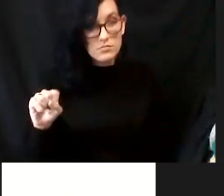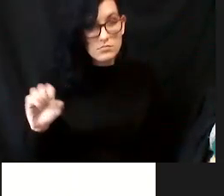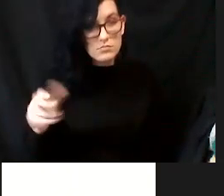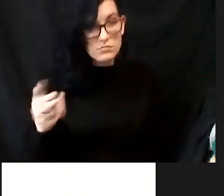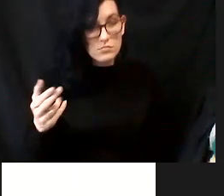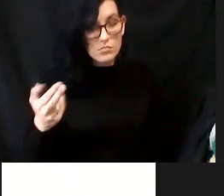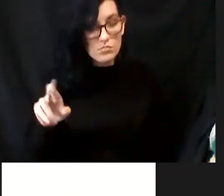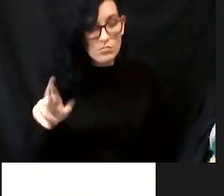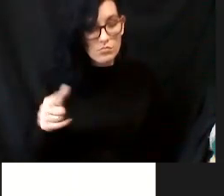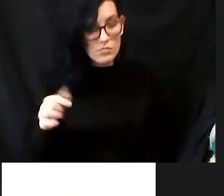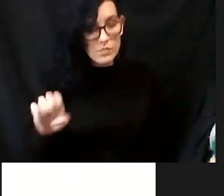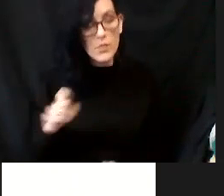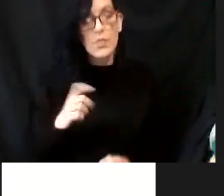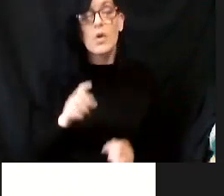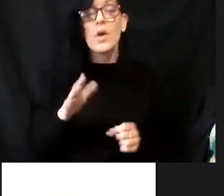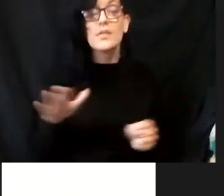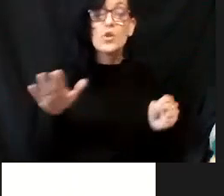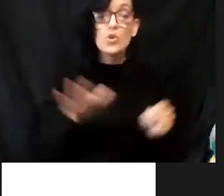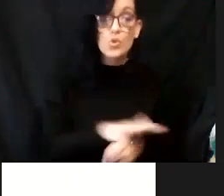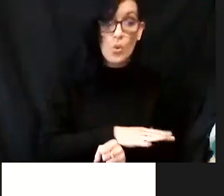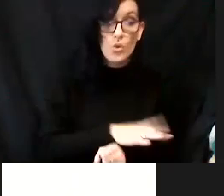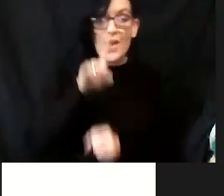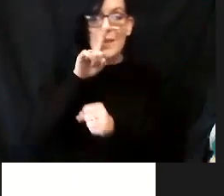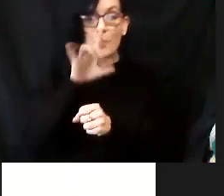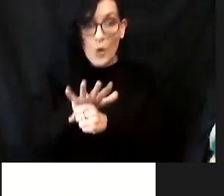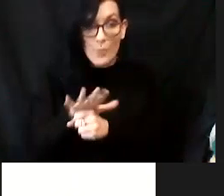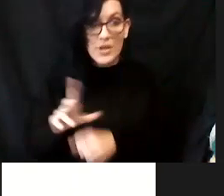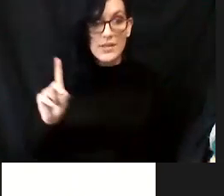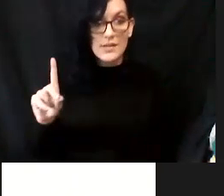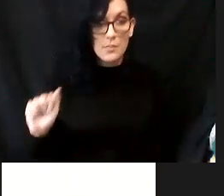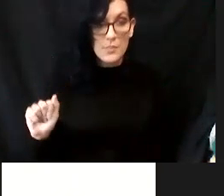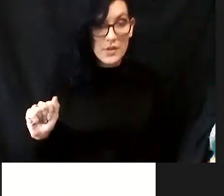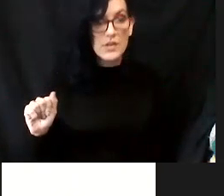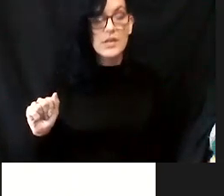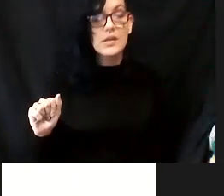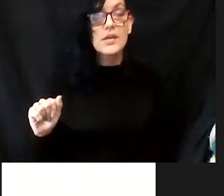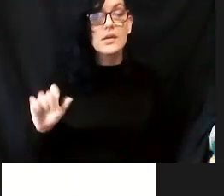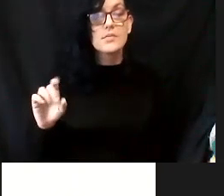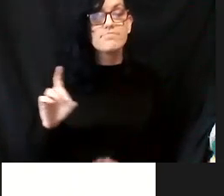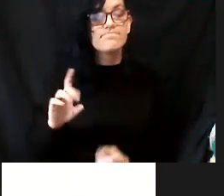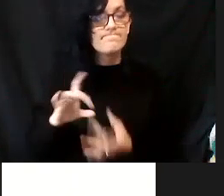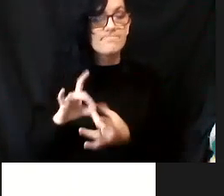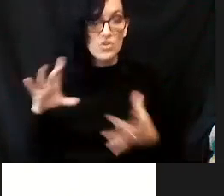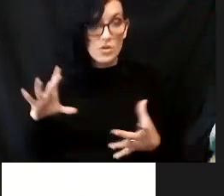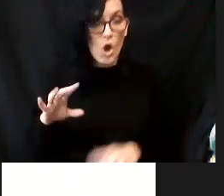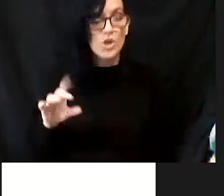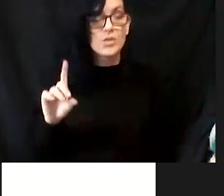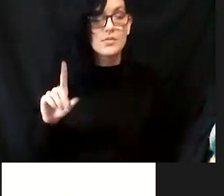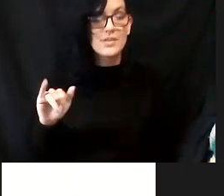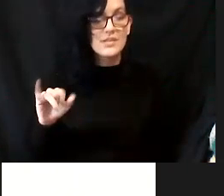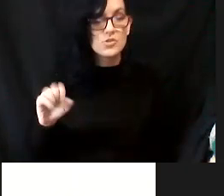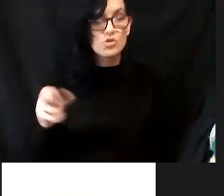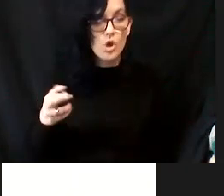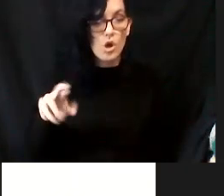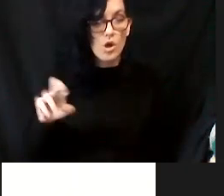total and permanent disability discharge. So this is for people who really can't work anymore. They're not able to earn